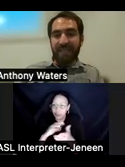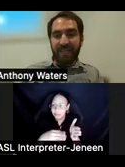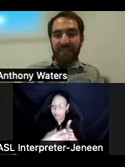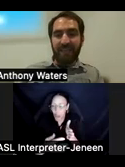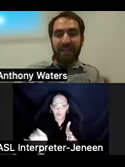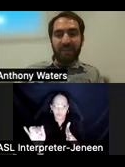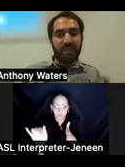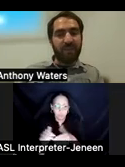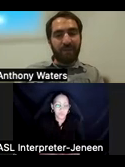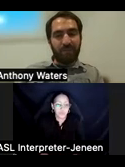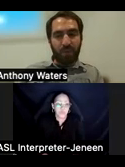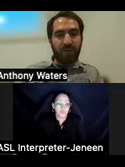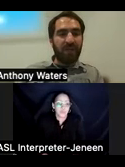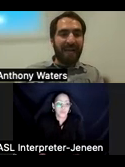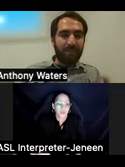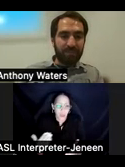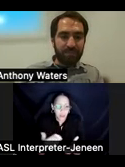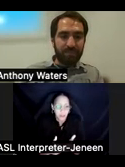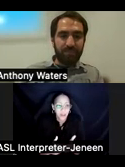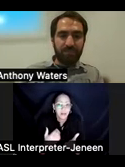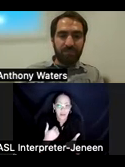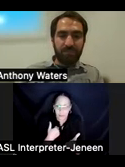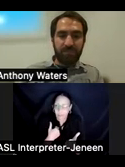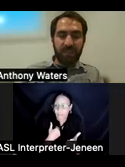And then again, there's the Columbia Protocol app.